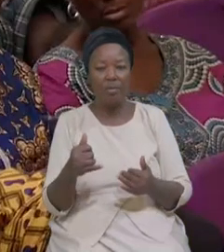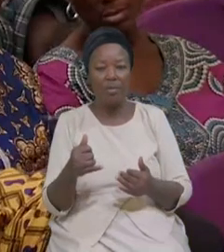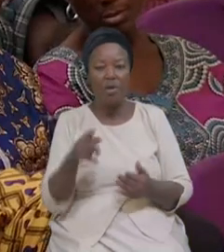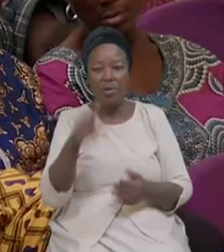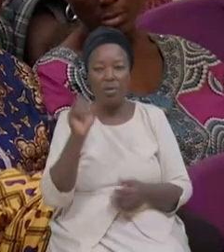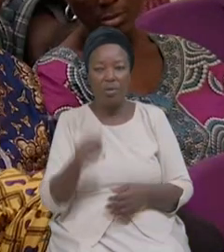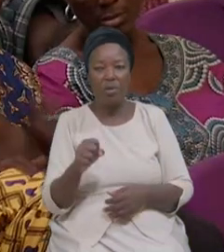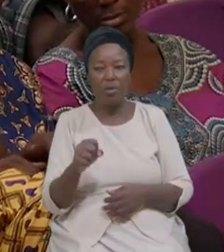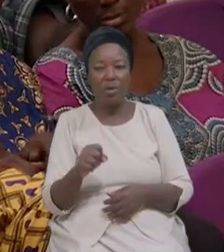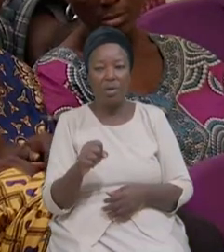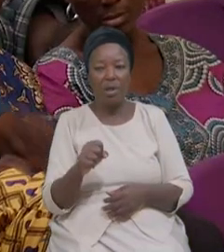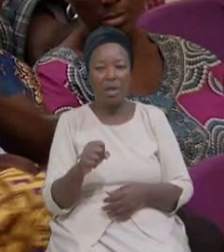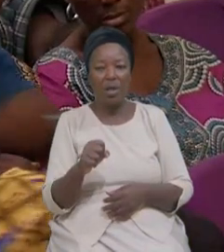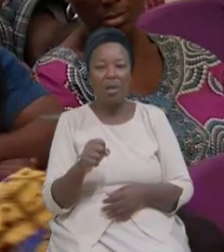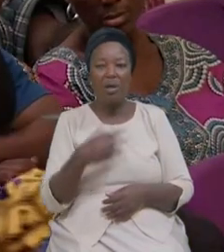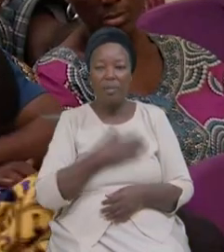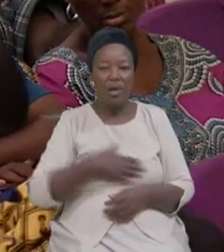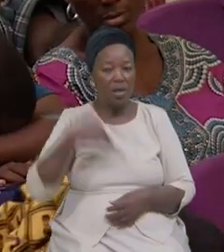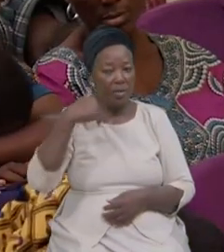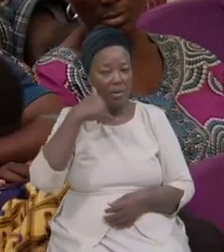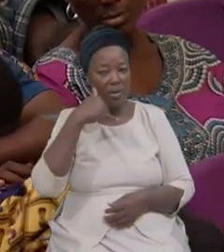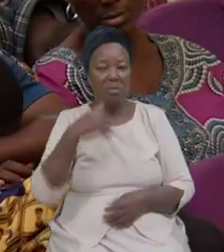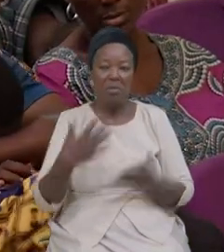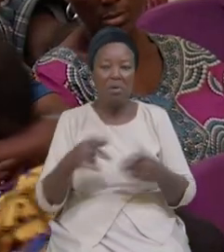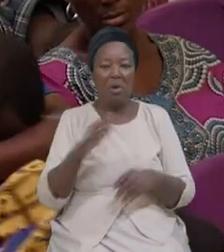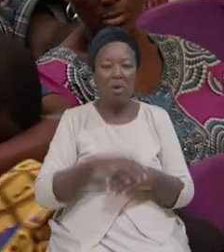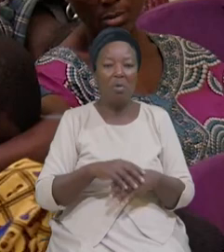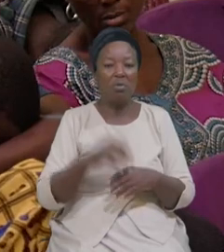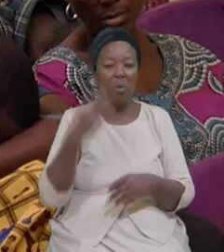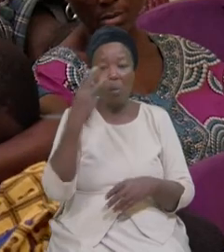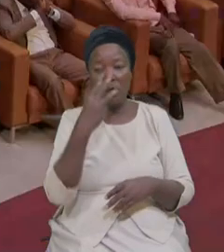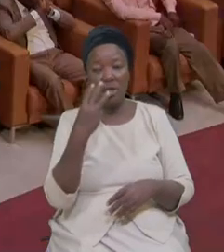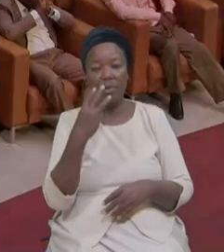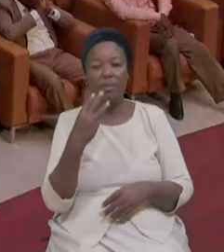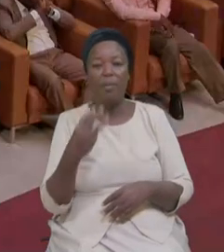can get in touch with us on WhatsApp. The number is